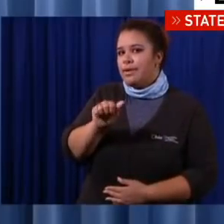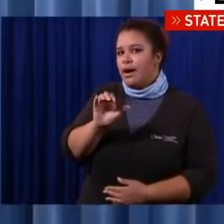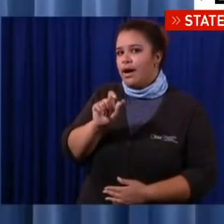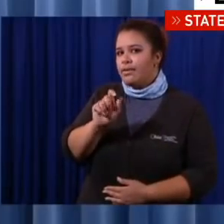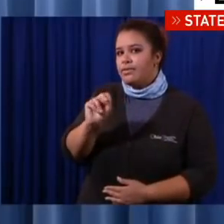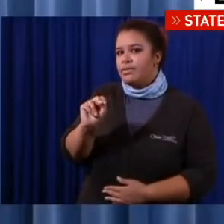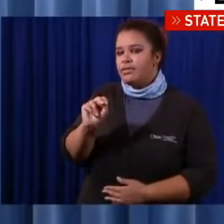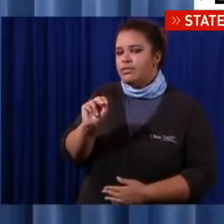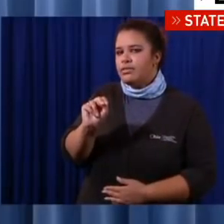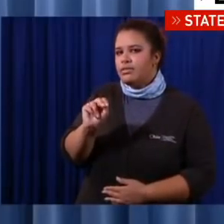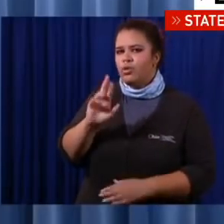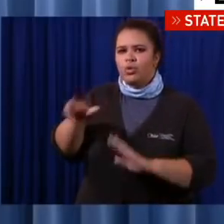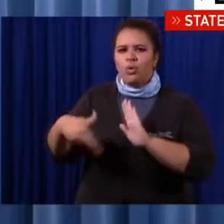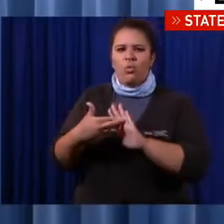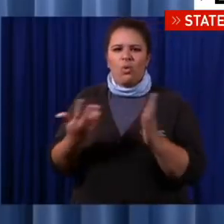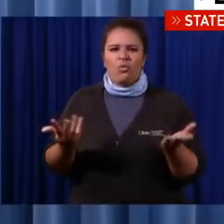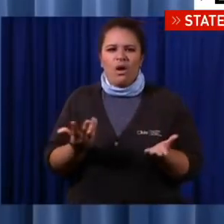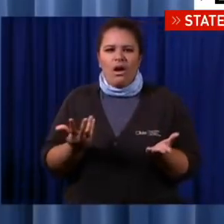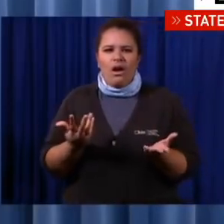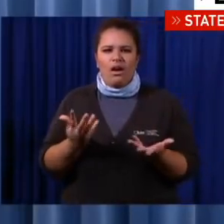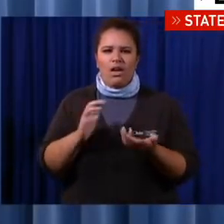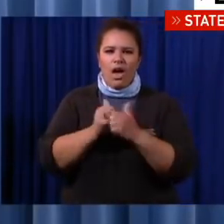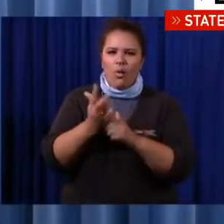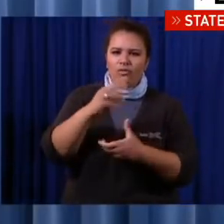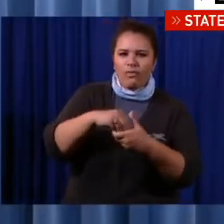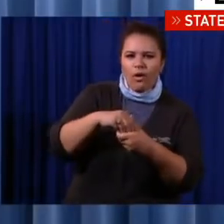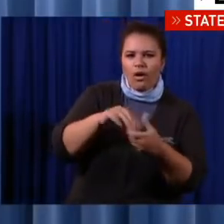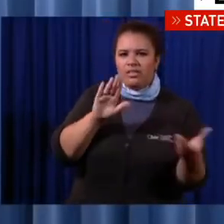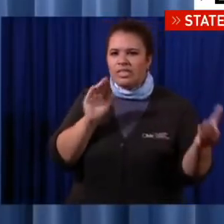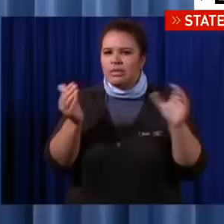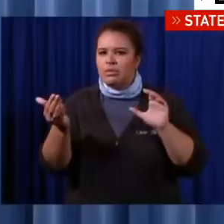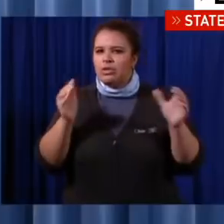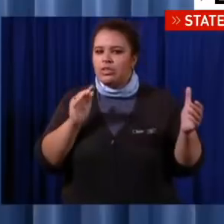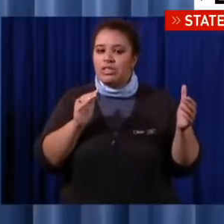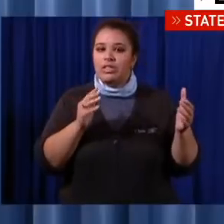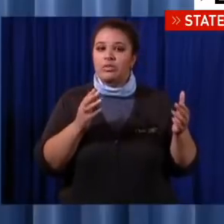administration during that compared to Lance Himes, the interim director?